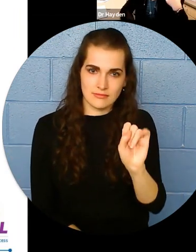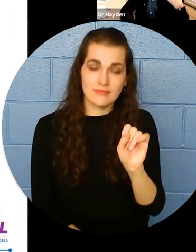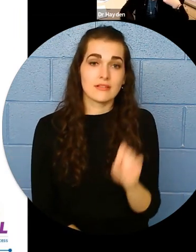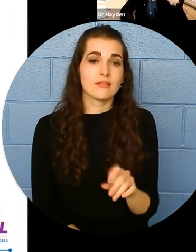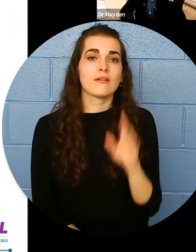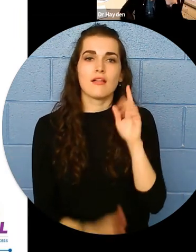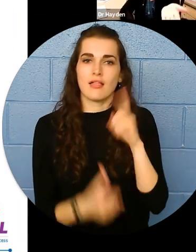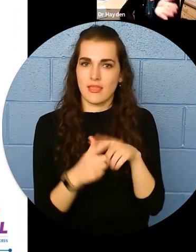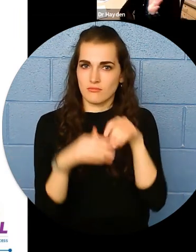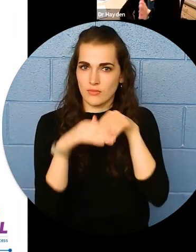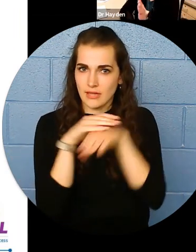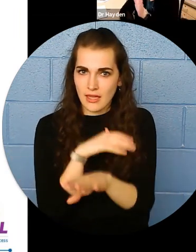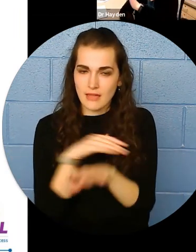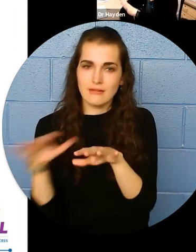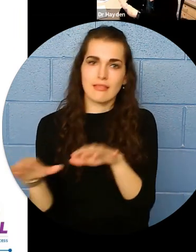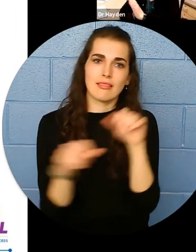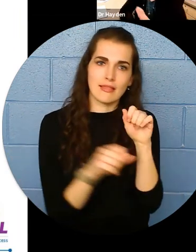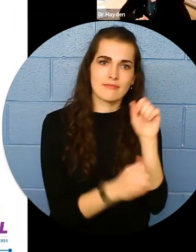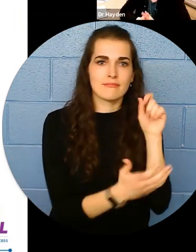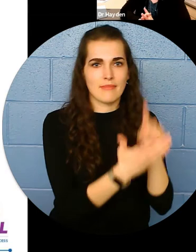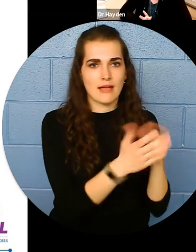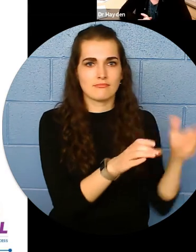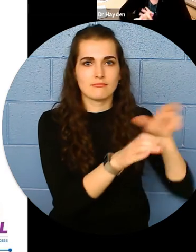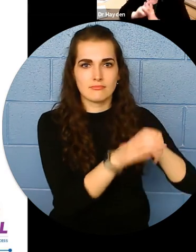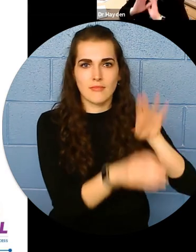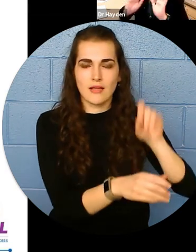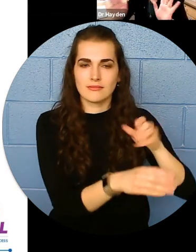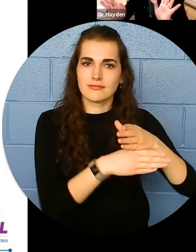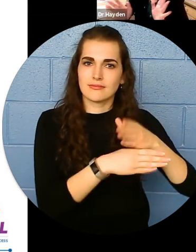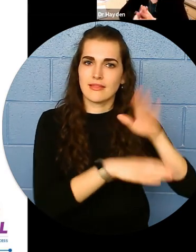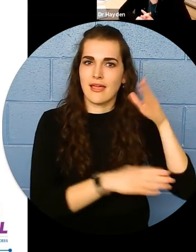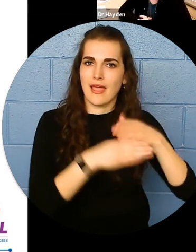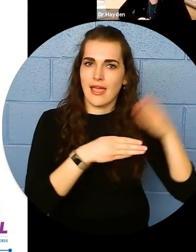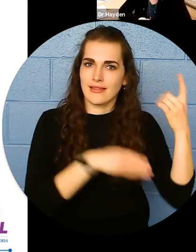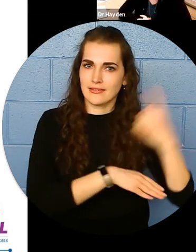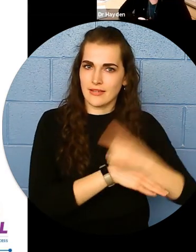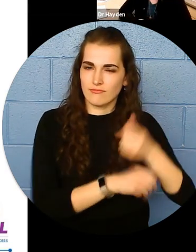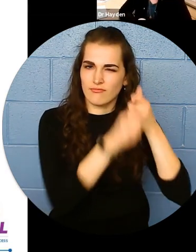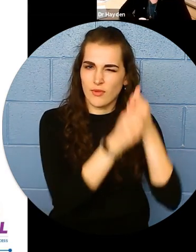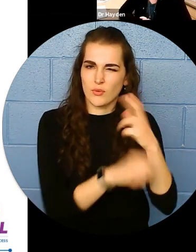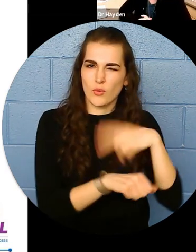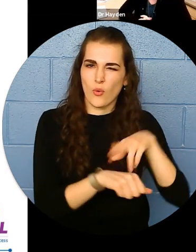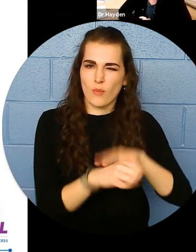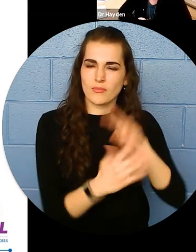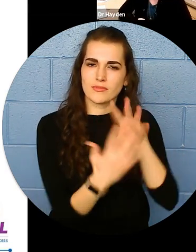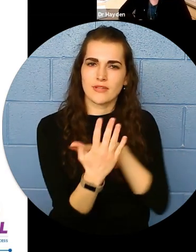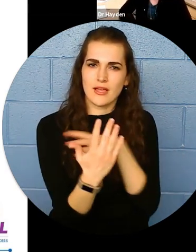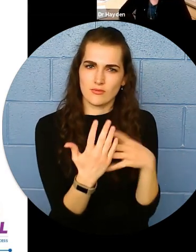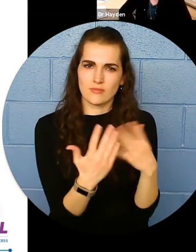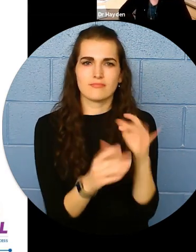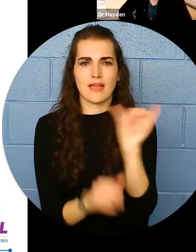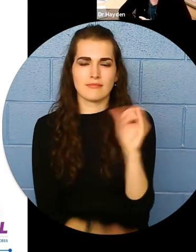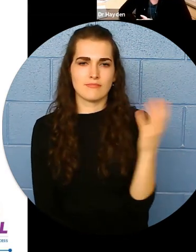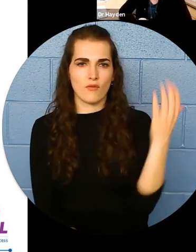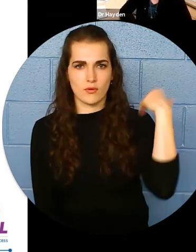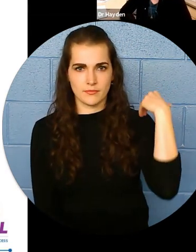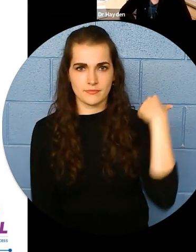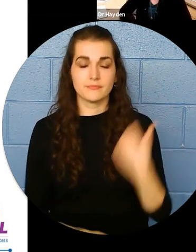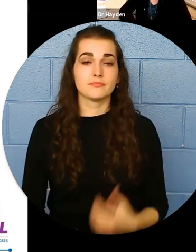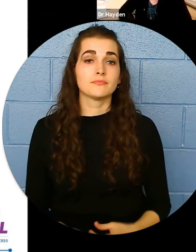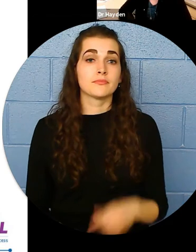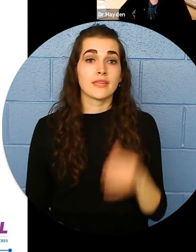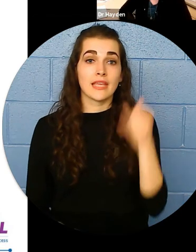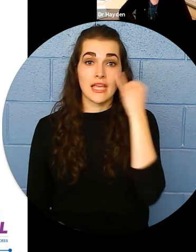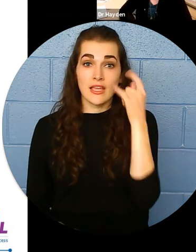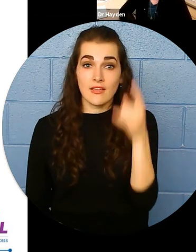then we will get them in and dismiss them back onto the bus and back to you according to our regular schedule, like we have done in the past. For those